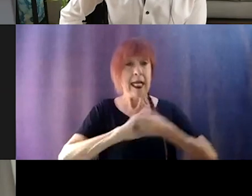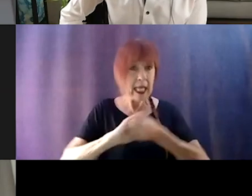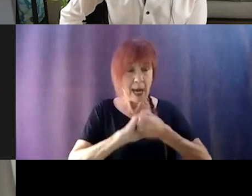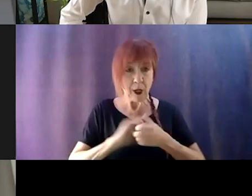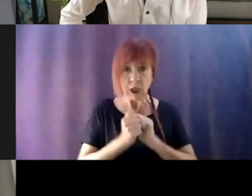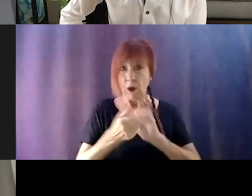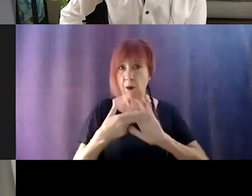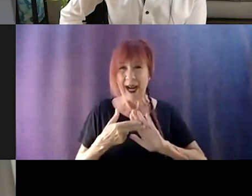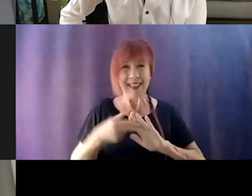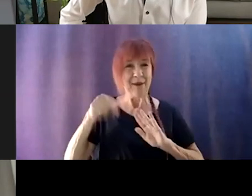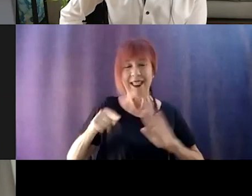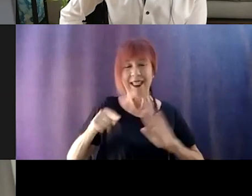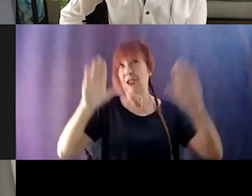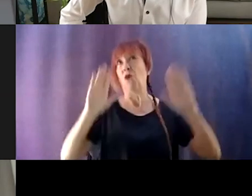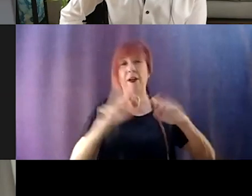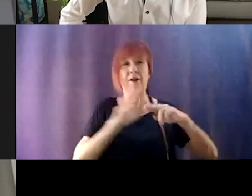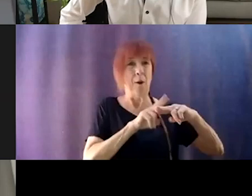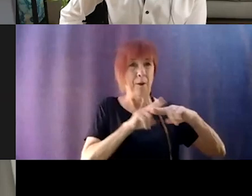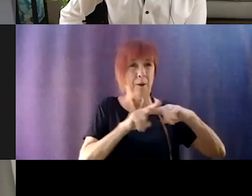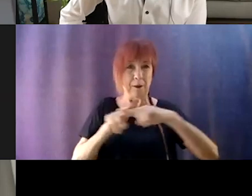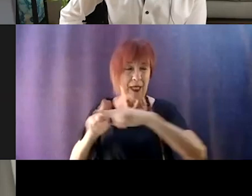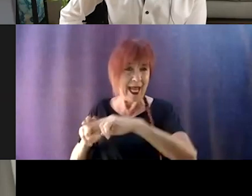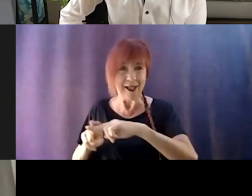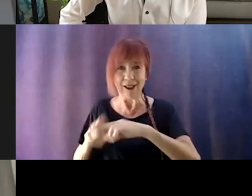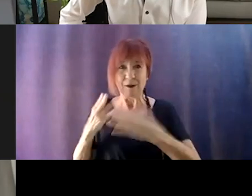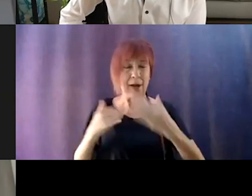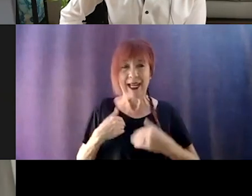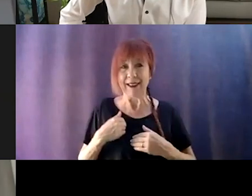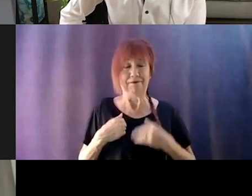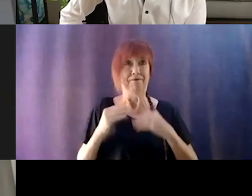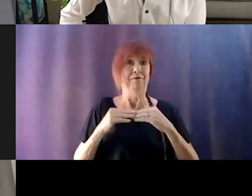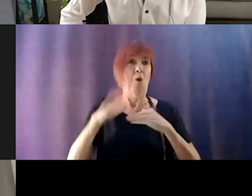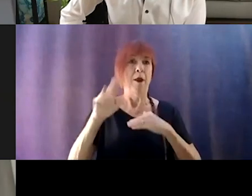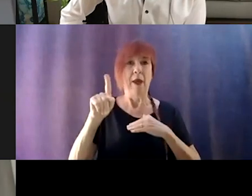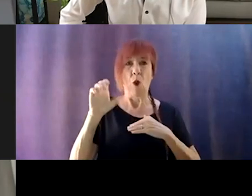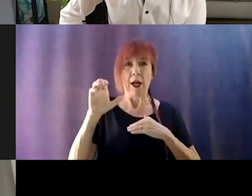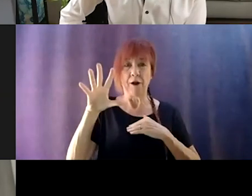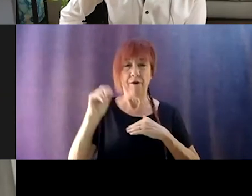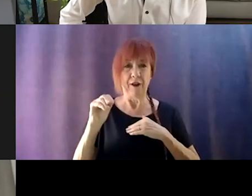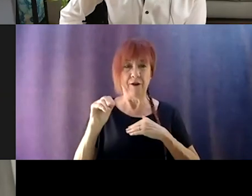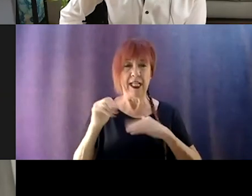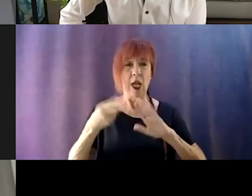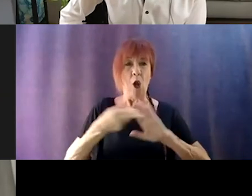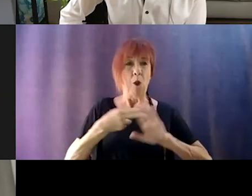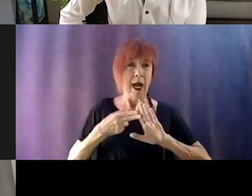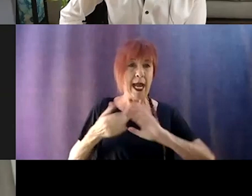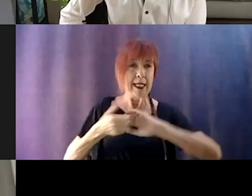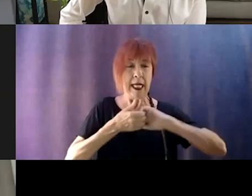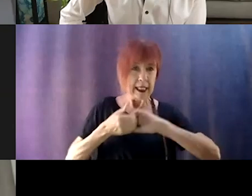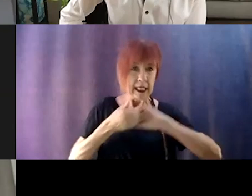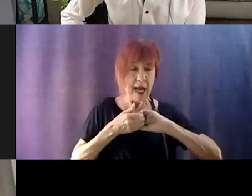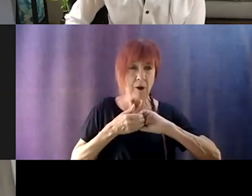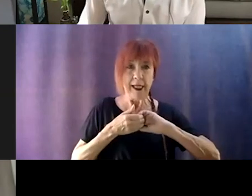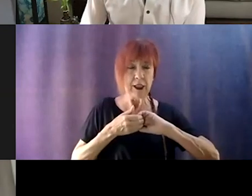of probably collective 150 plus brand collaborations with some of the biggest companies in the world. We're living proof. You don't